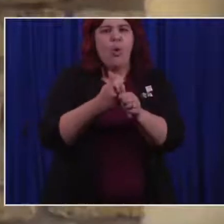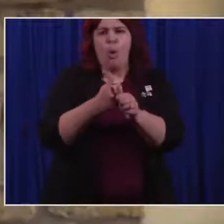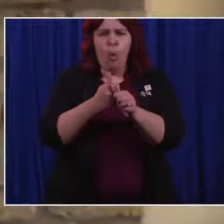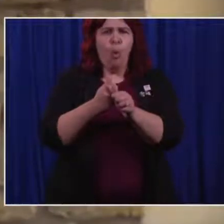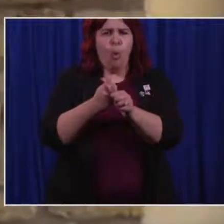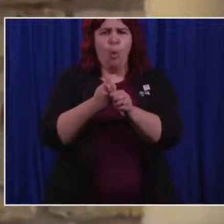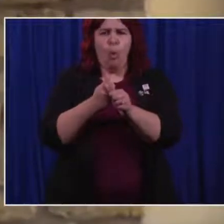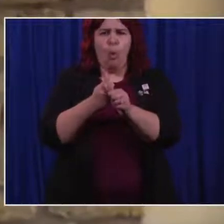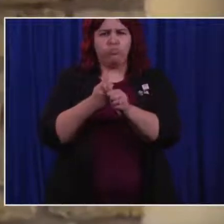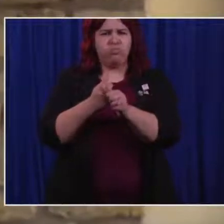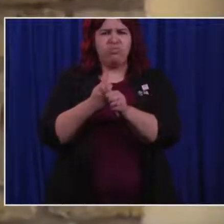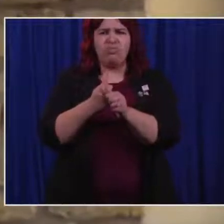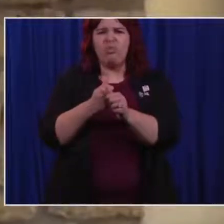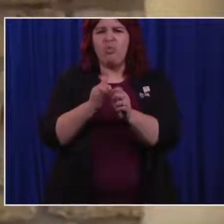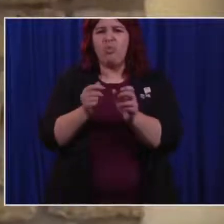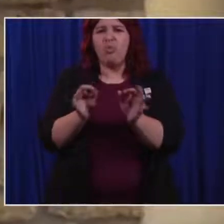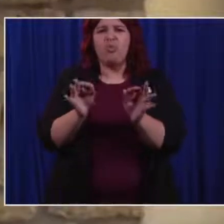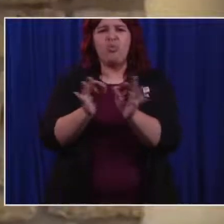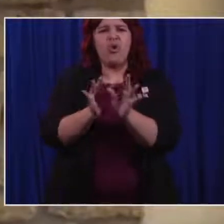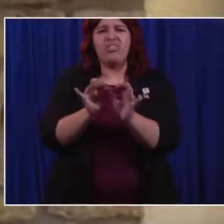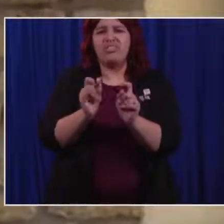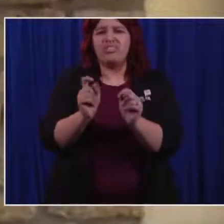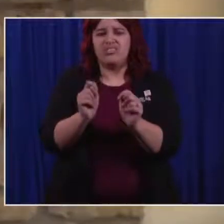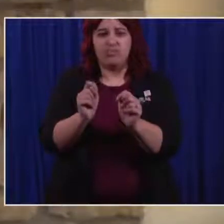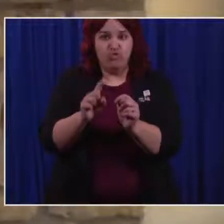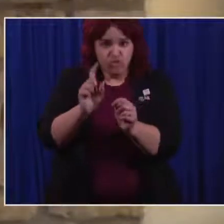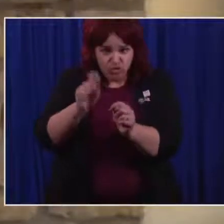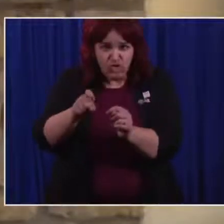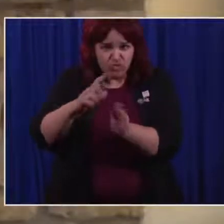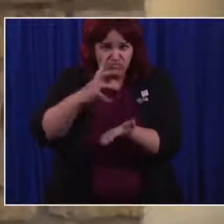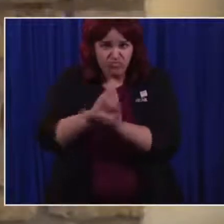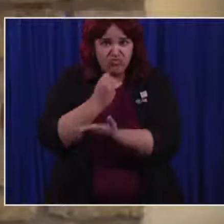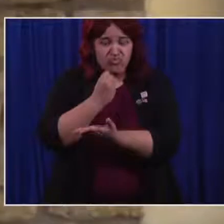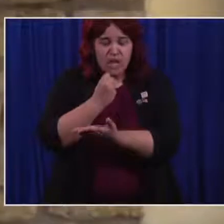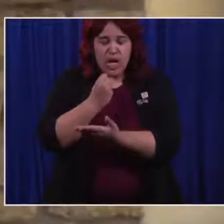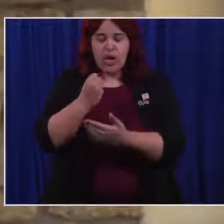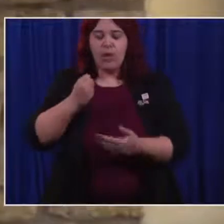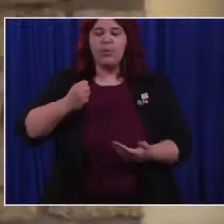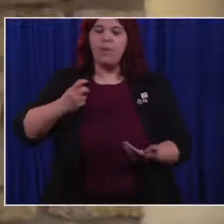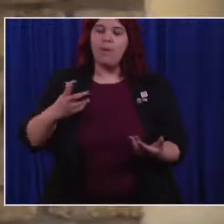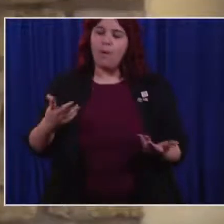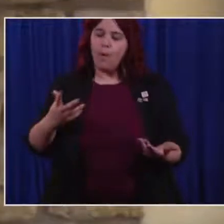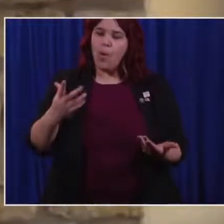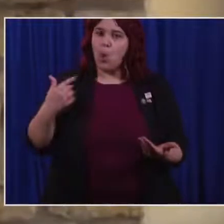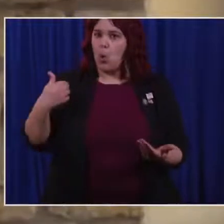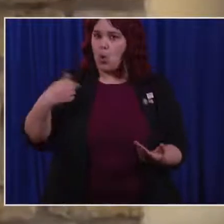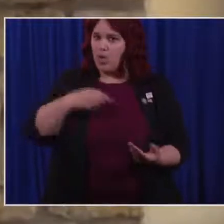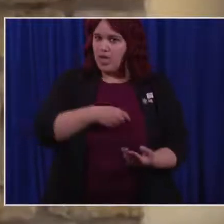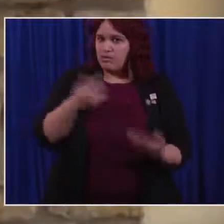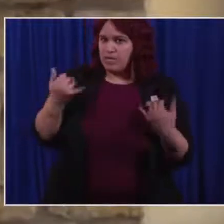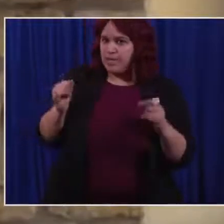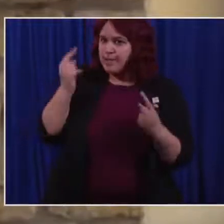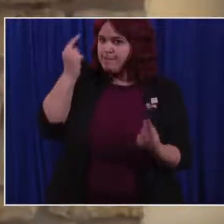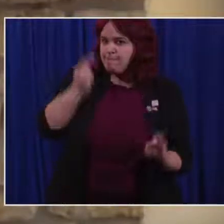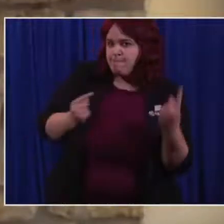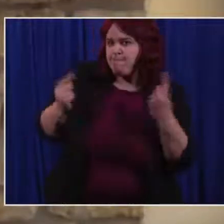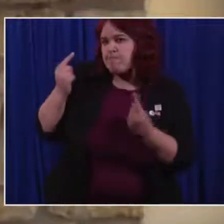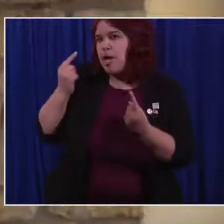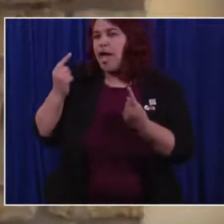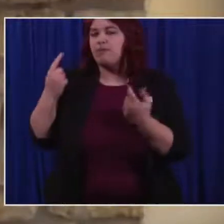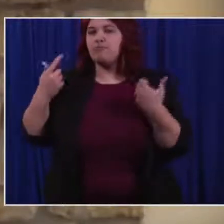of the money. So we are evaluating that now, and we'll have more as we kind of work our way through the